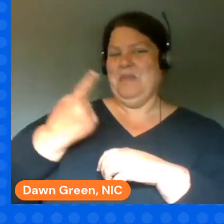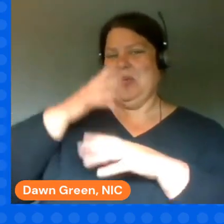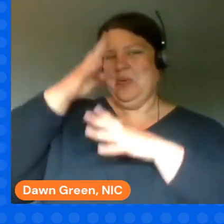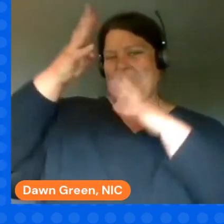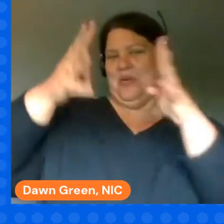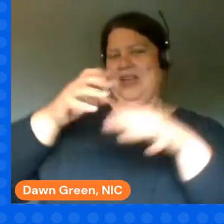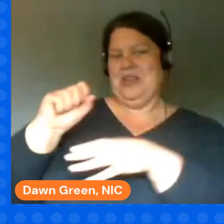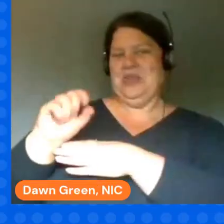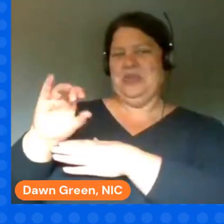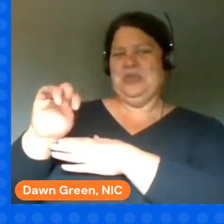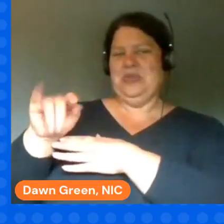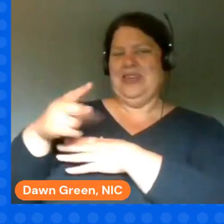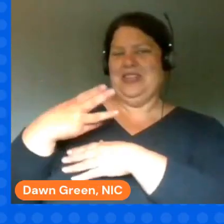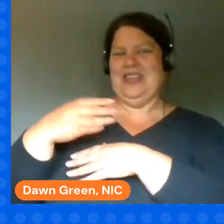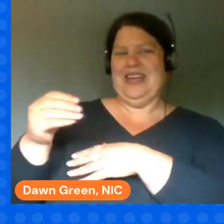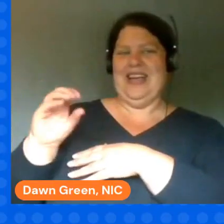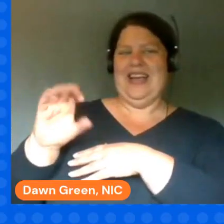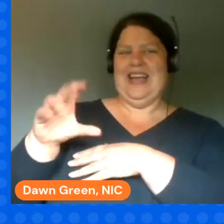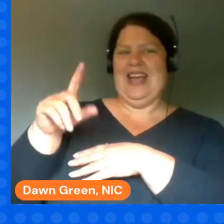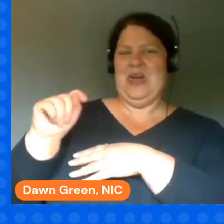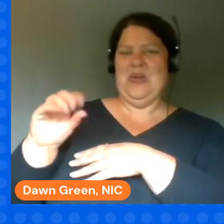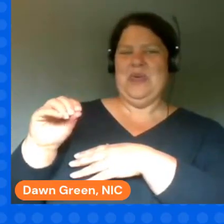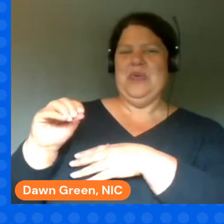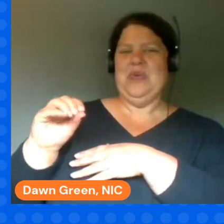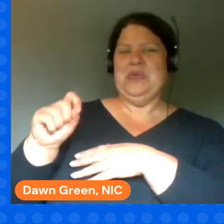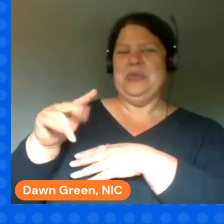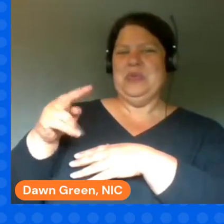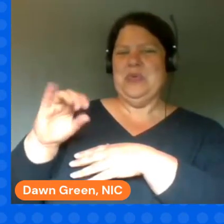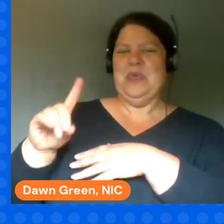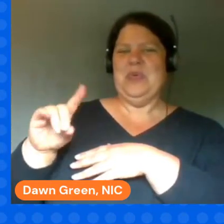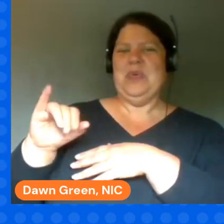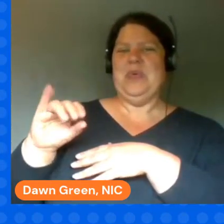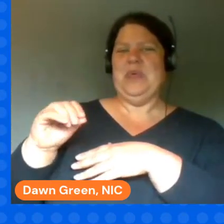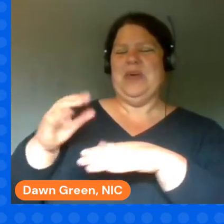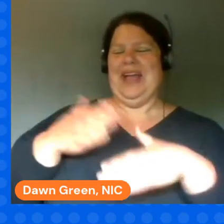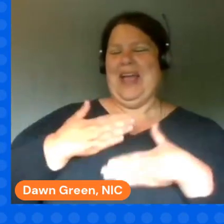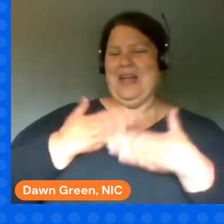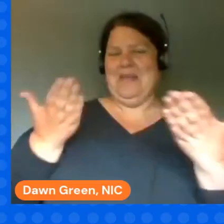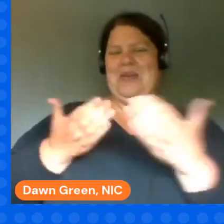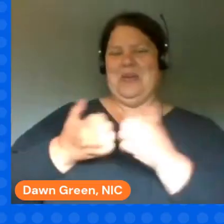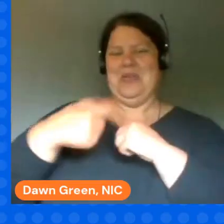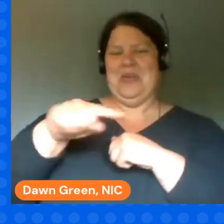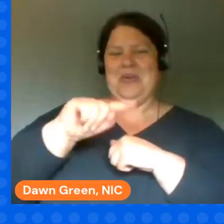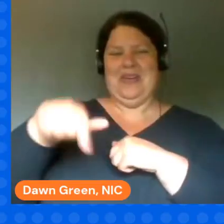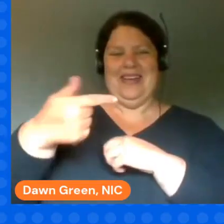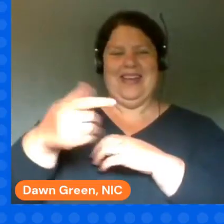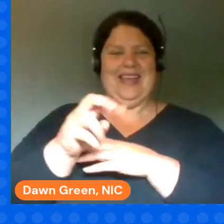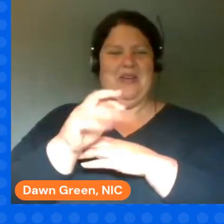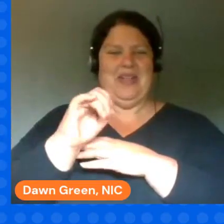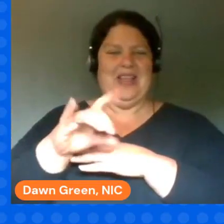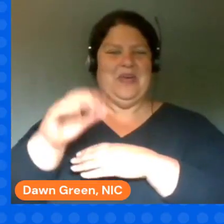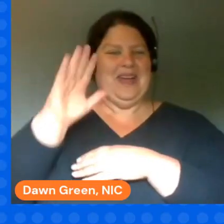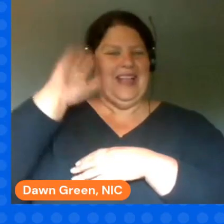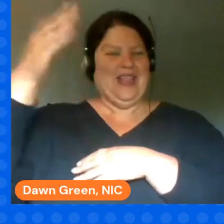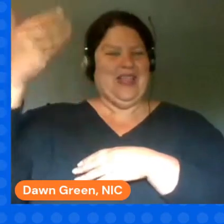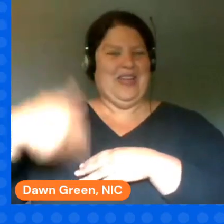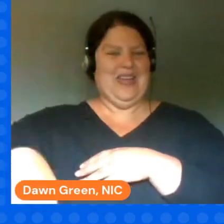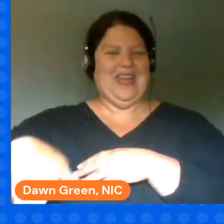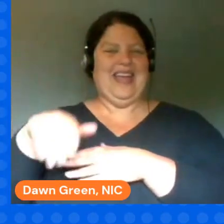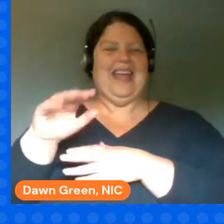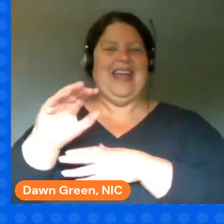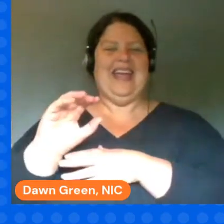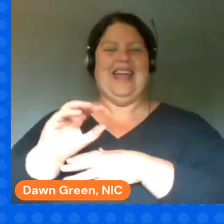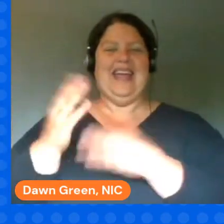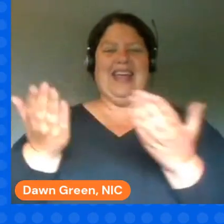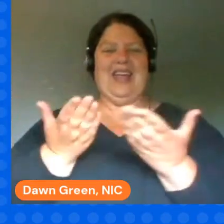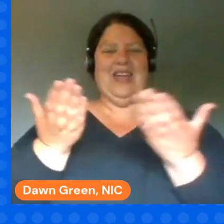Scratch and OctoStudio. Happy to be here with you all. I'll pass to Carolina. Hello, everyone. I'm